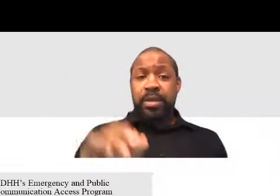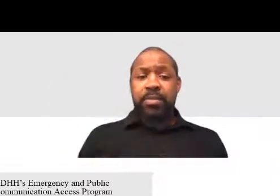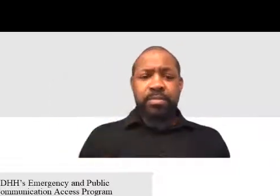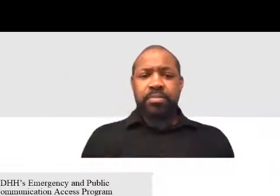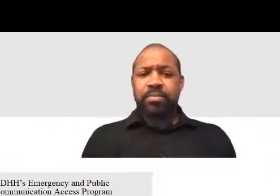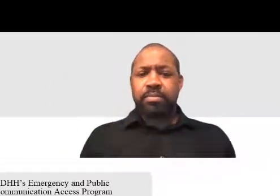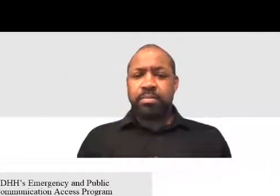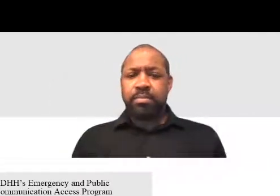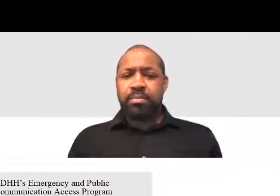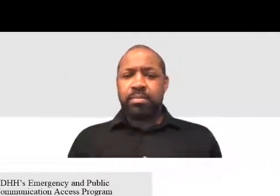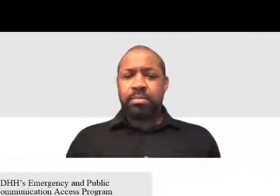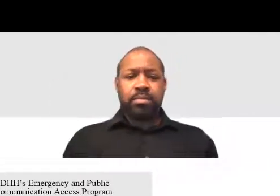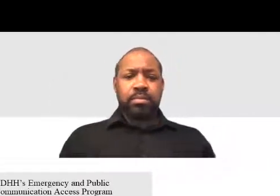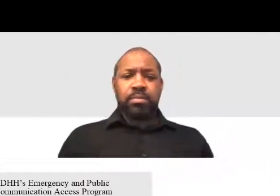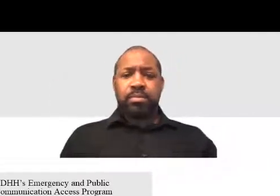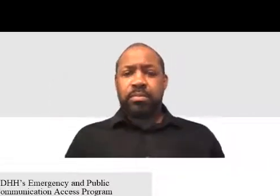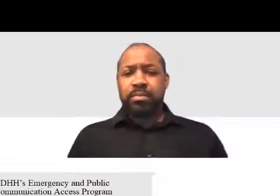In 2005,